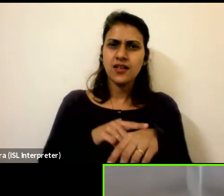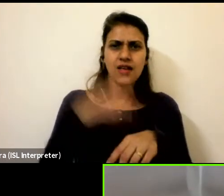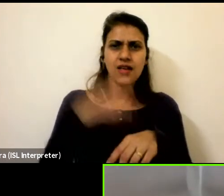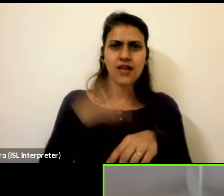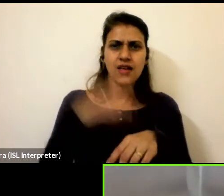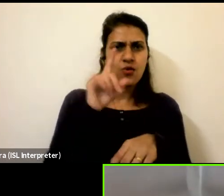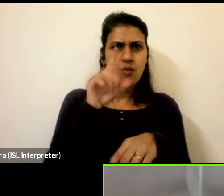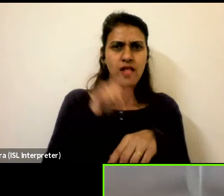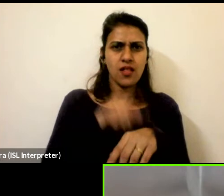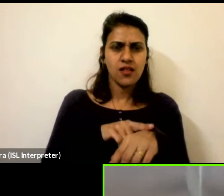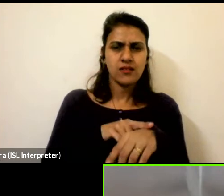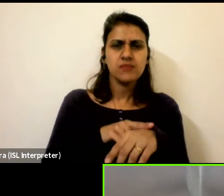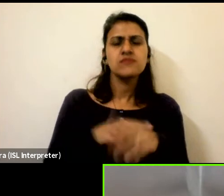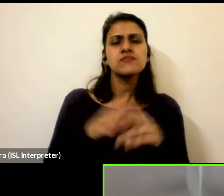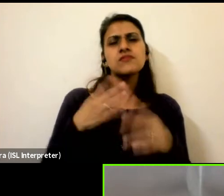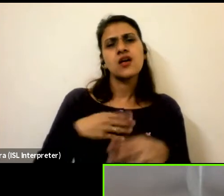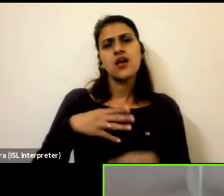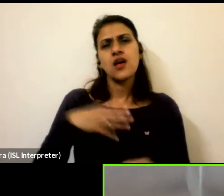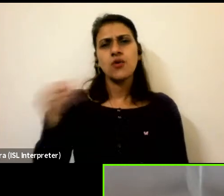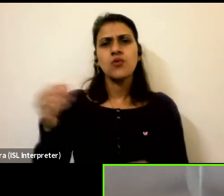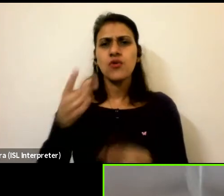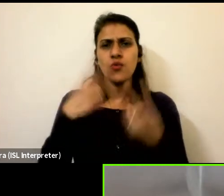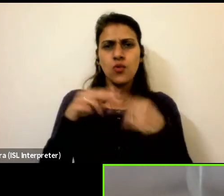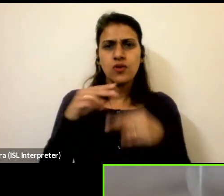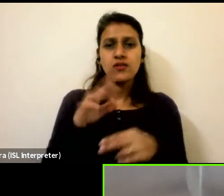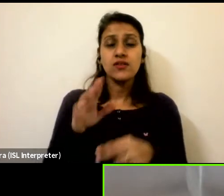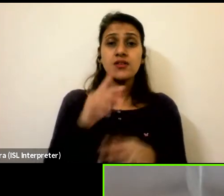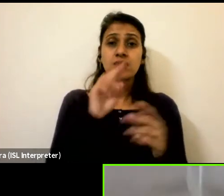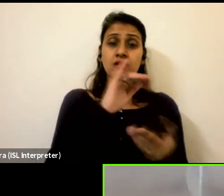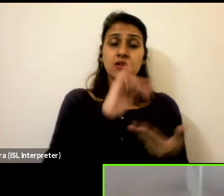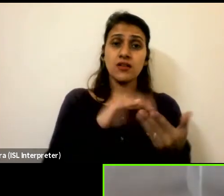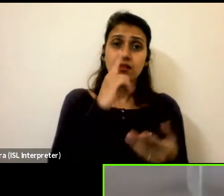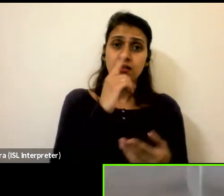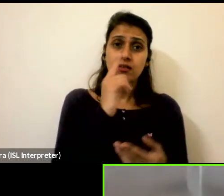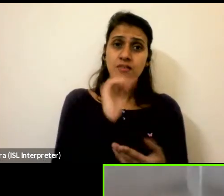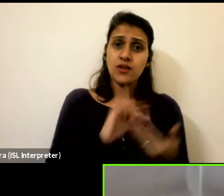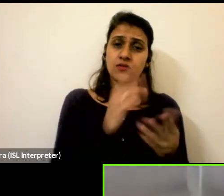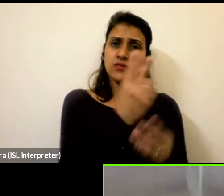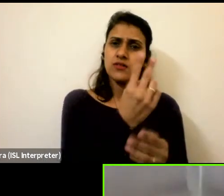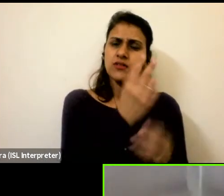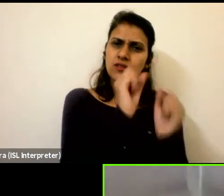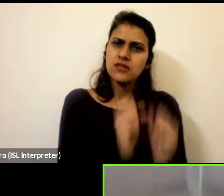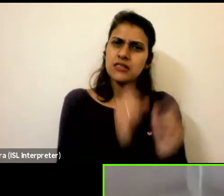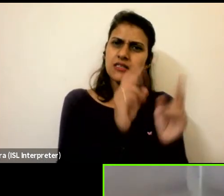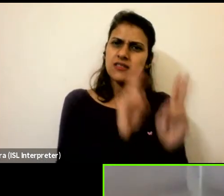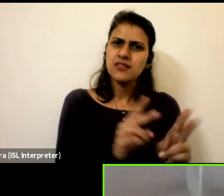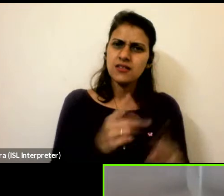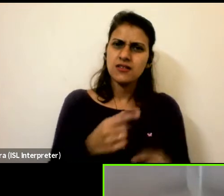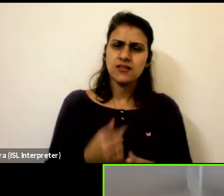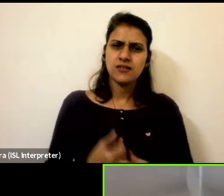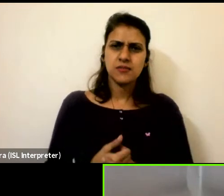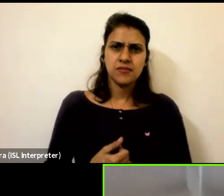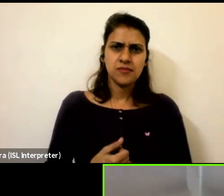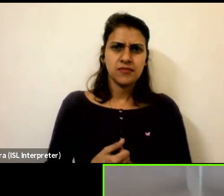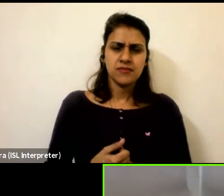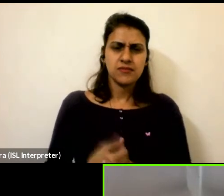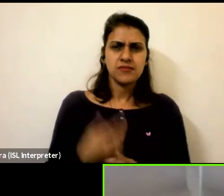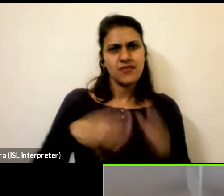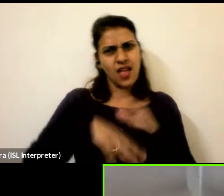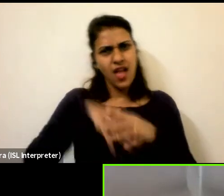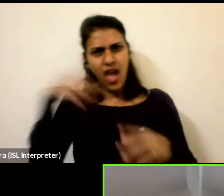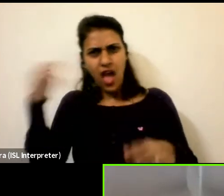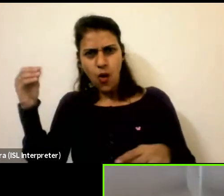for a customer visit. I came down and found the couple still there. Okay. So I went out,